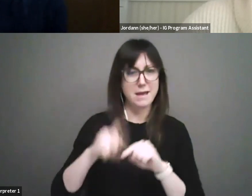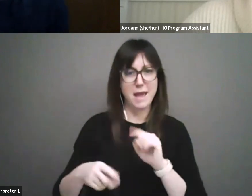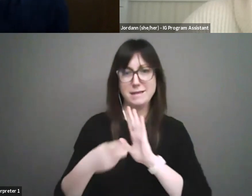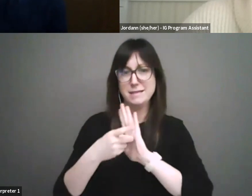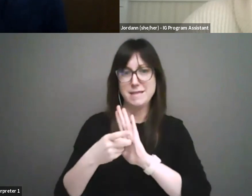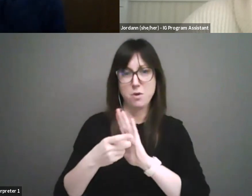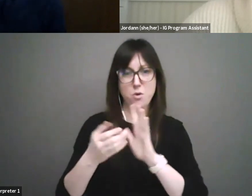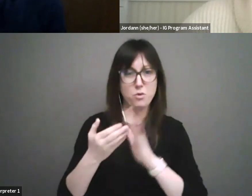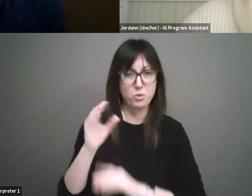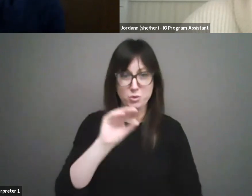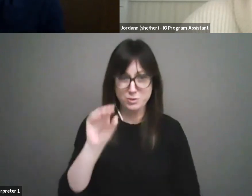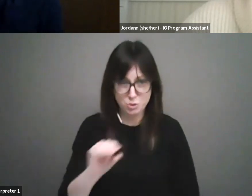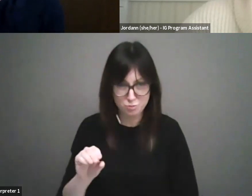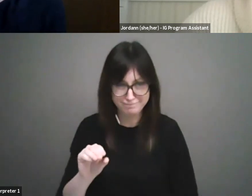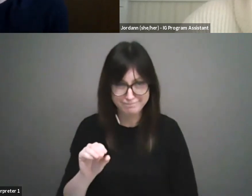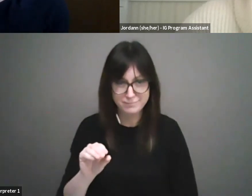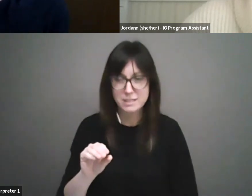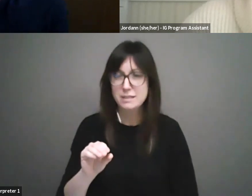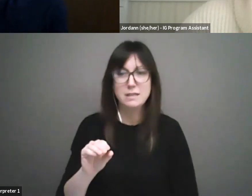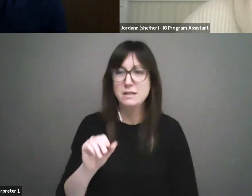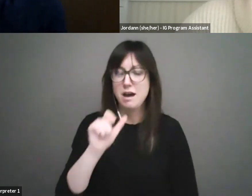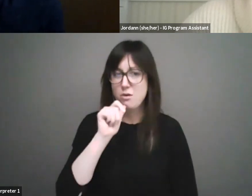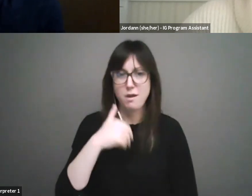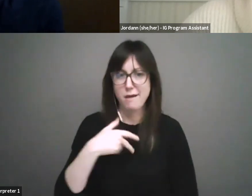Zoom, my phone. I don't have a cast.